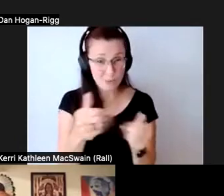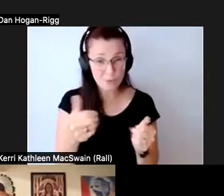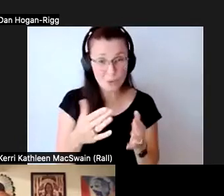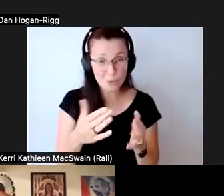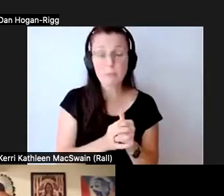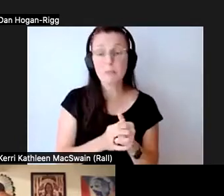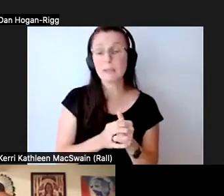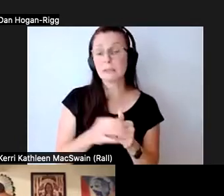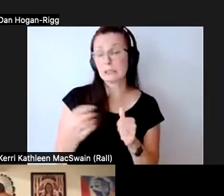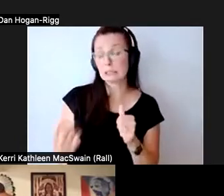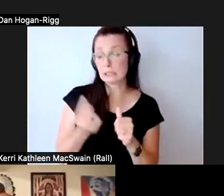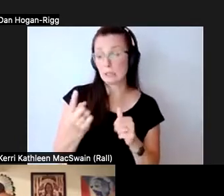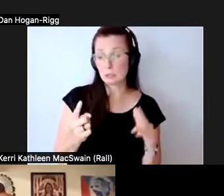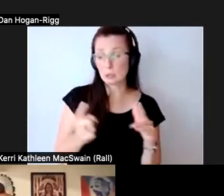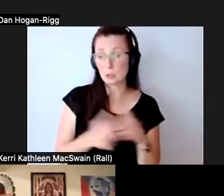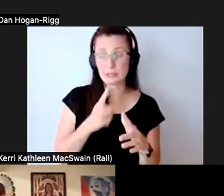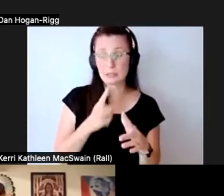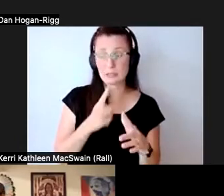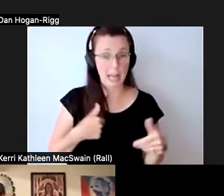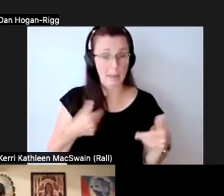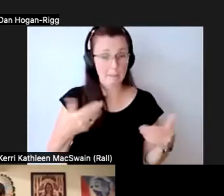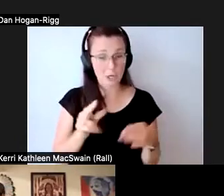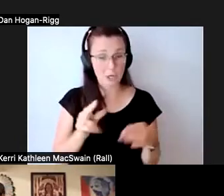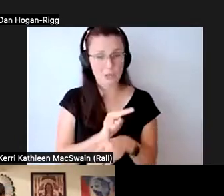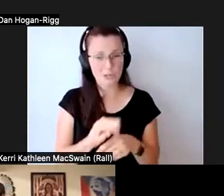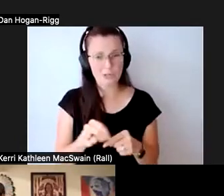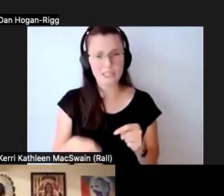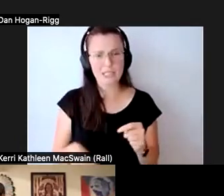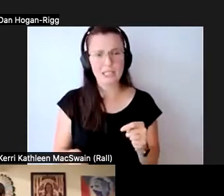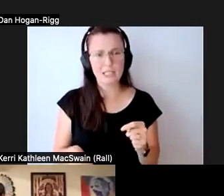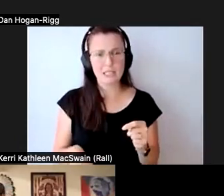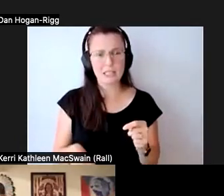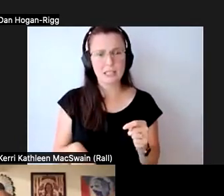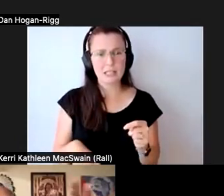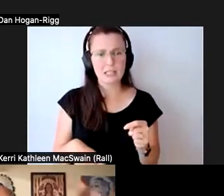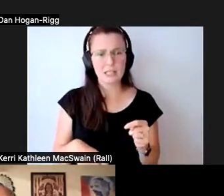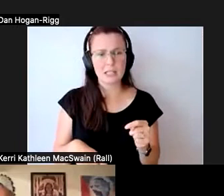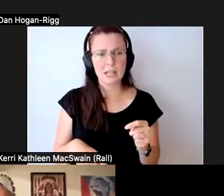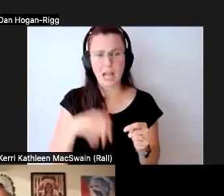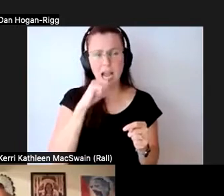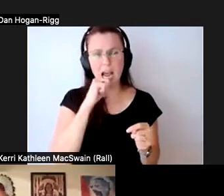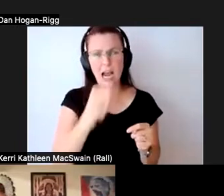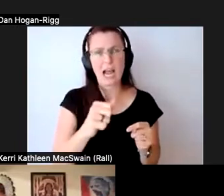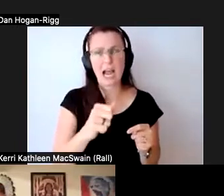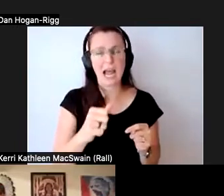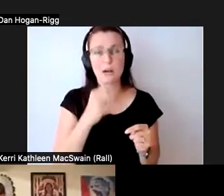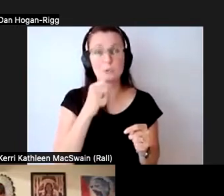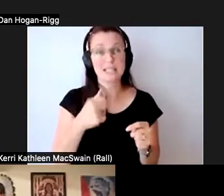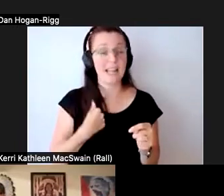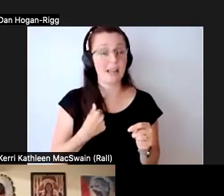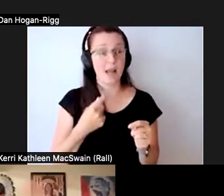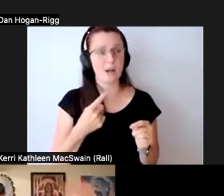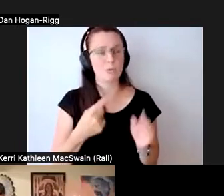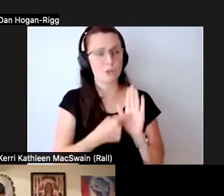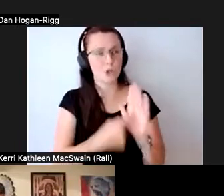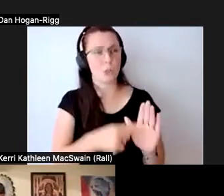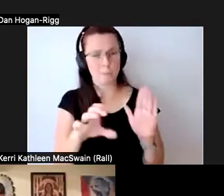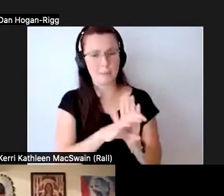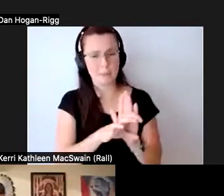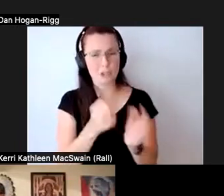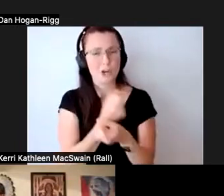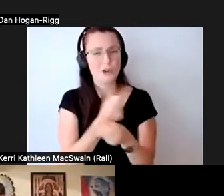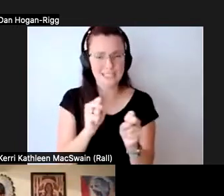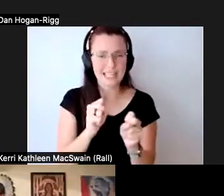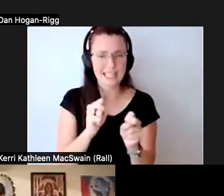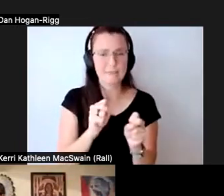use. I don't show a picture of the outside of our location and say, this is a safe consumption site. No, this is an